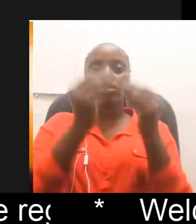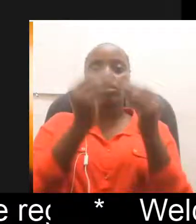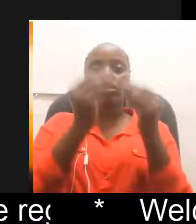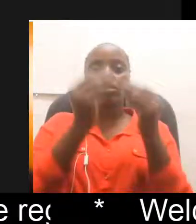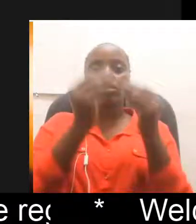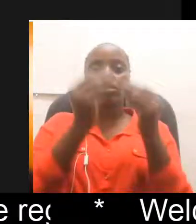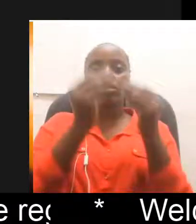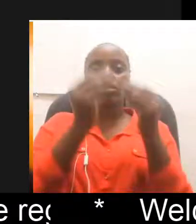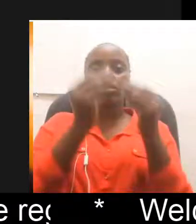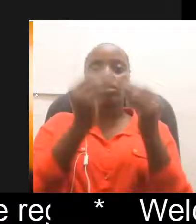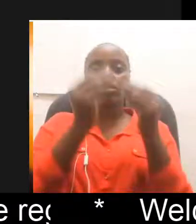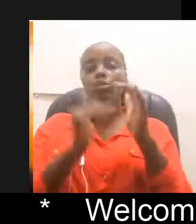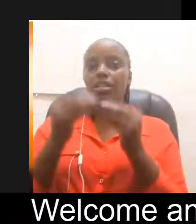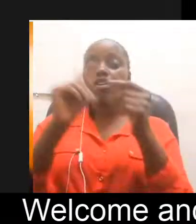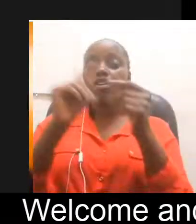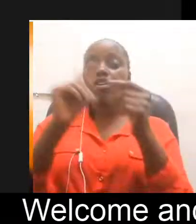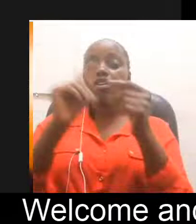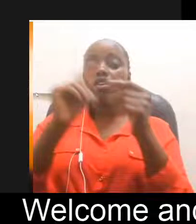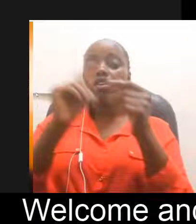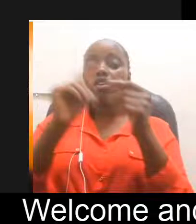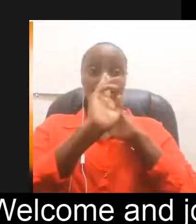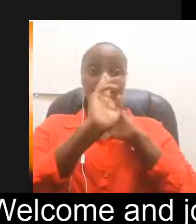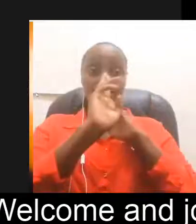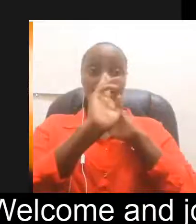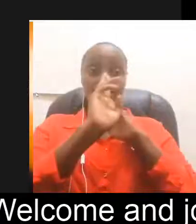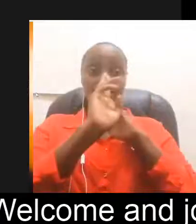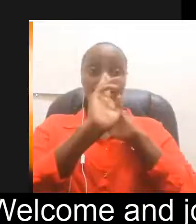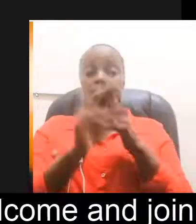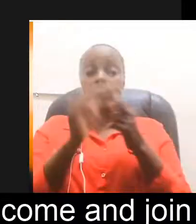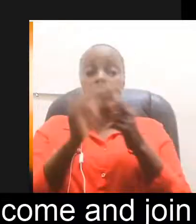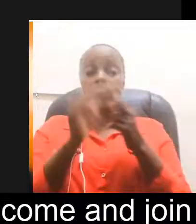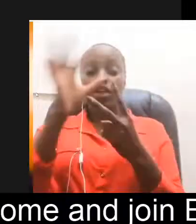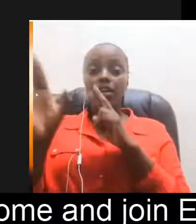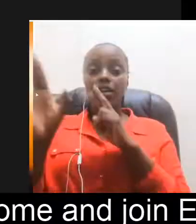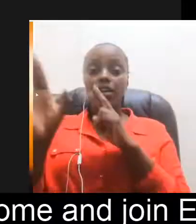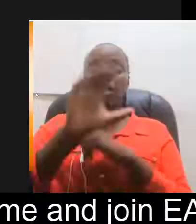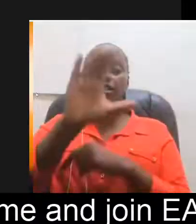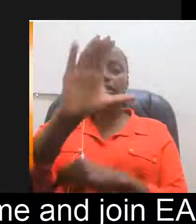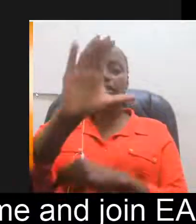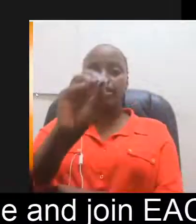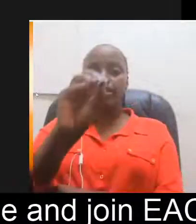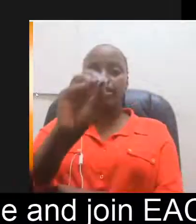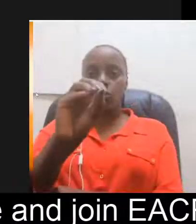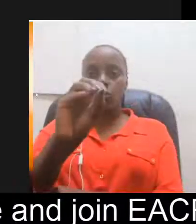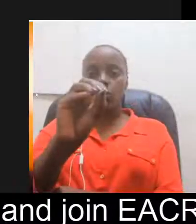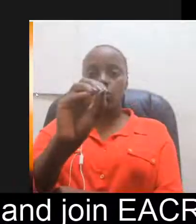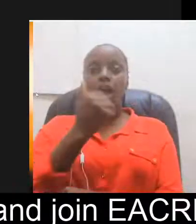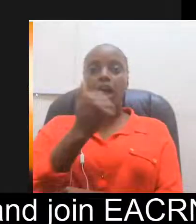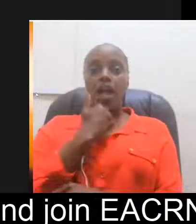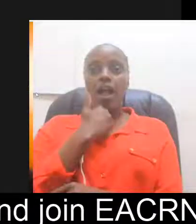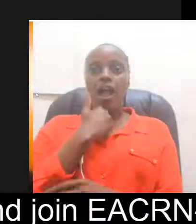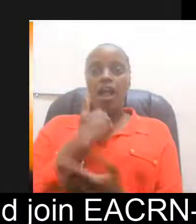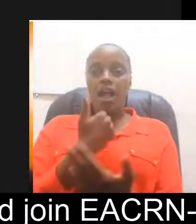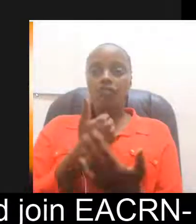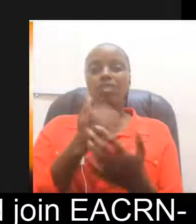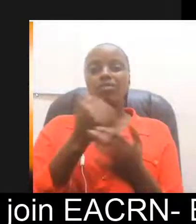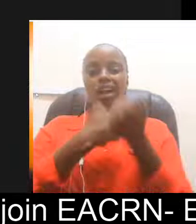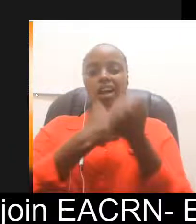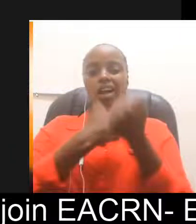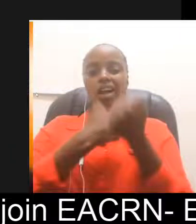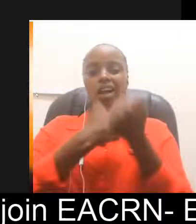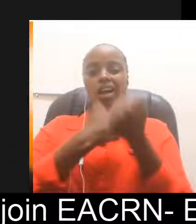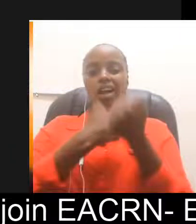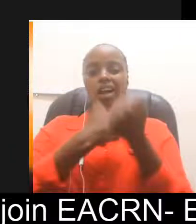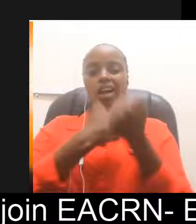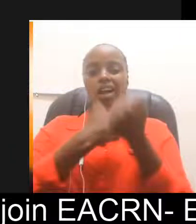report. And from the first report and our alternative report at CSOs, we have also developed an action plan